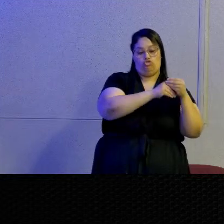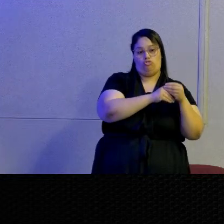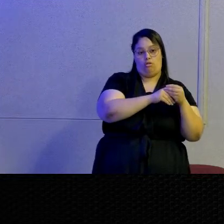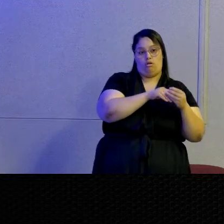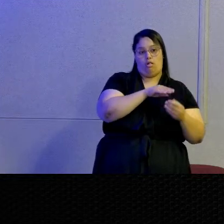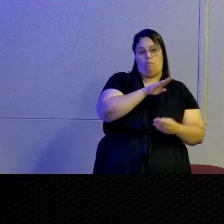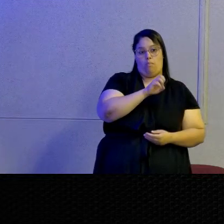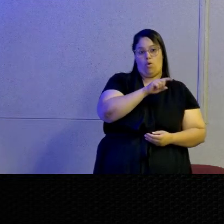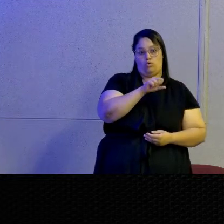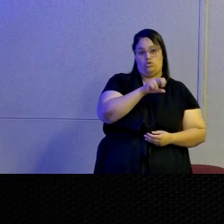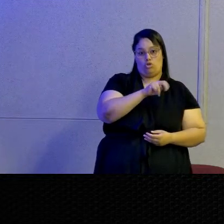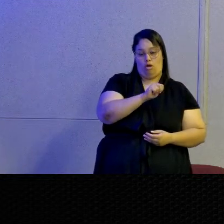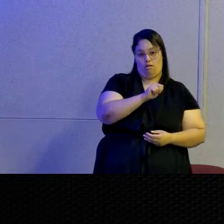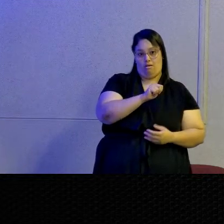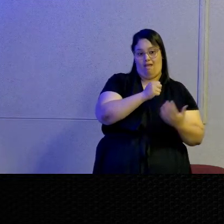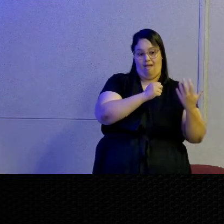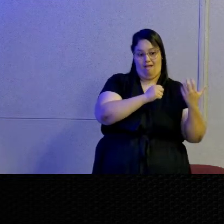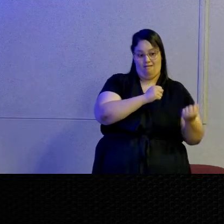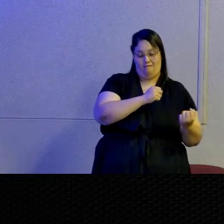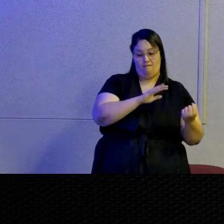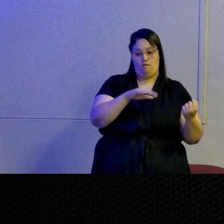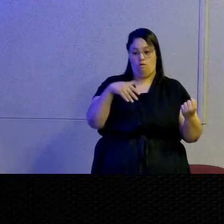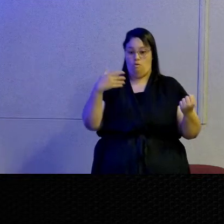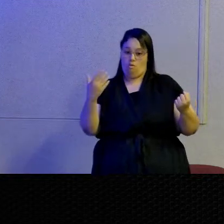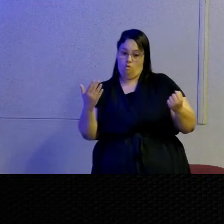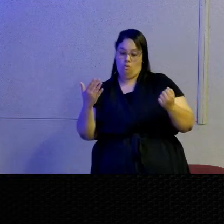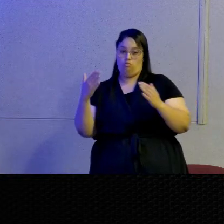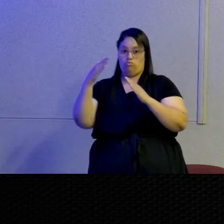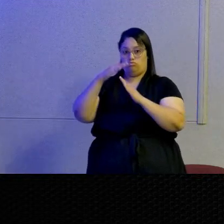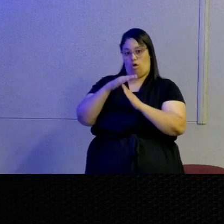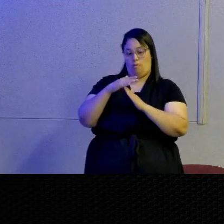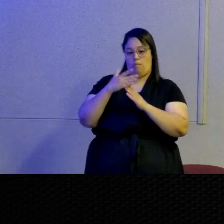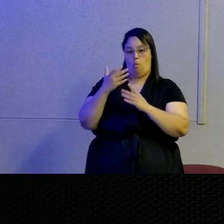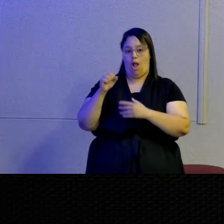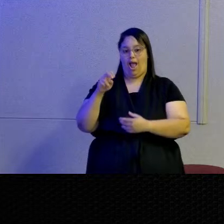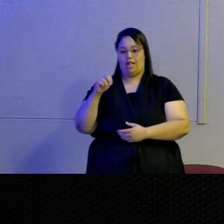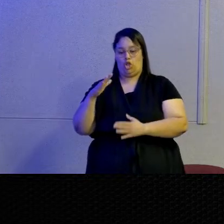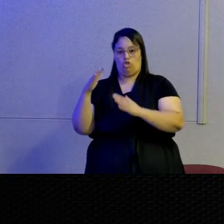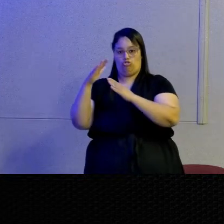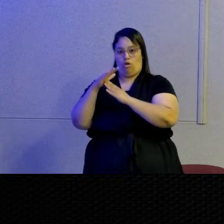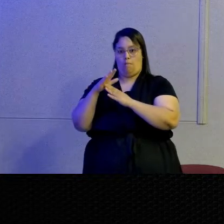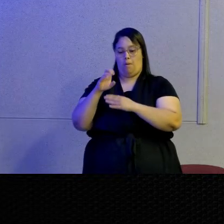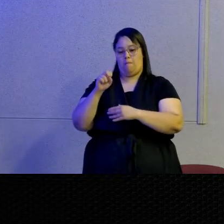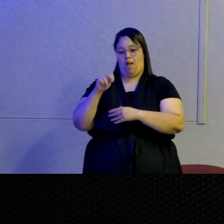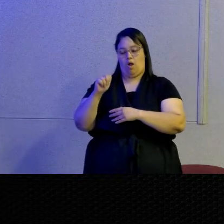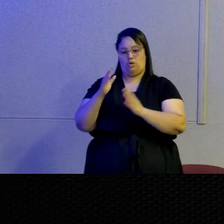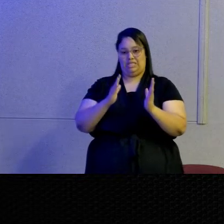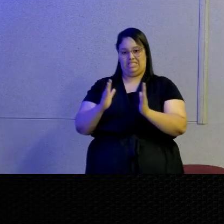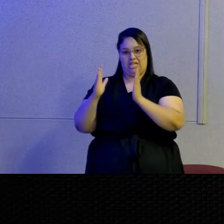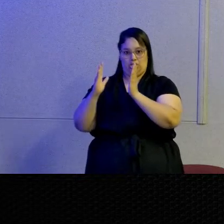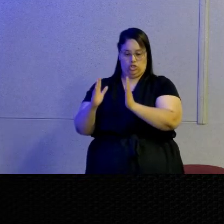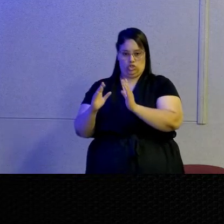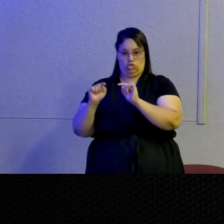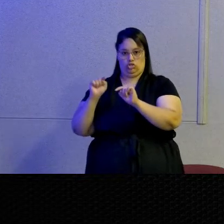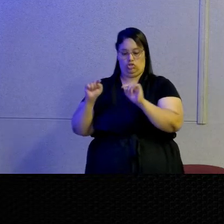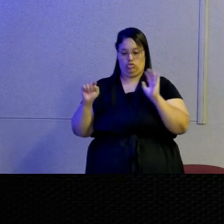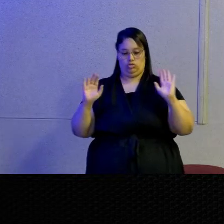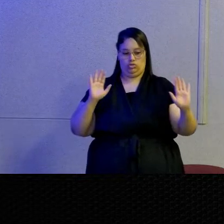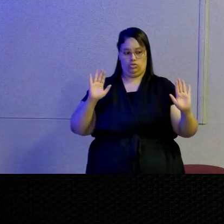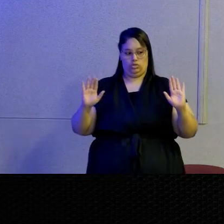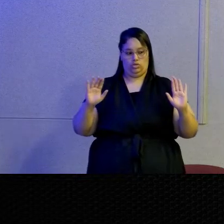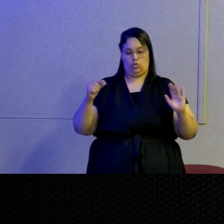or it could be a top anti-top bound state as predicted in QCD.